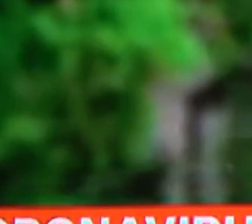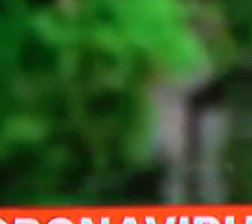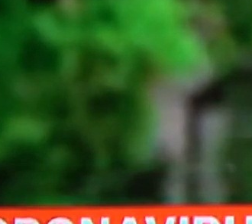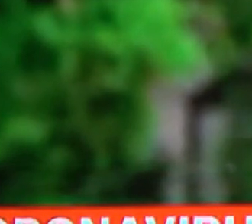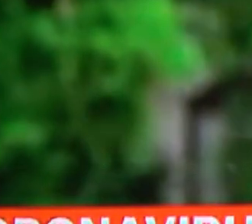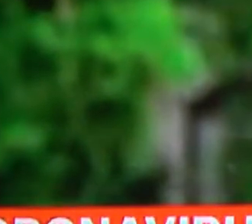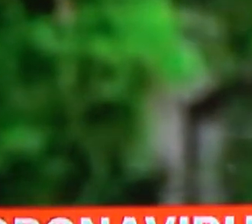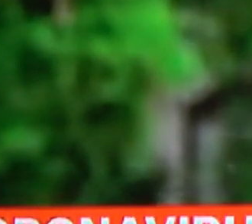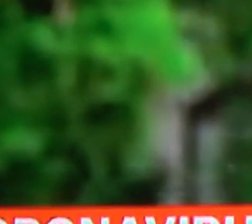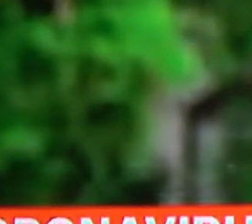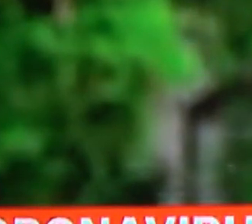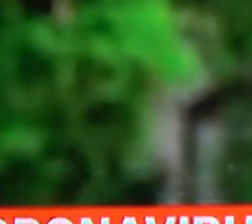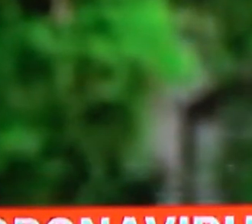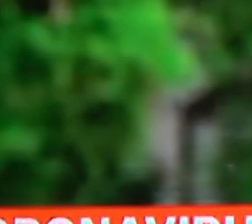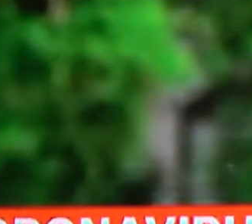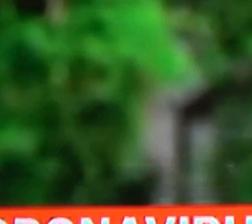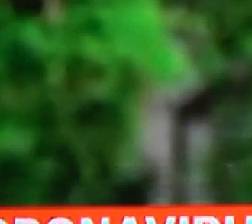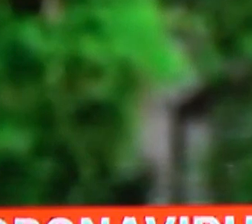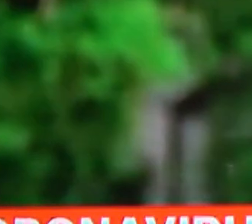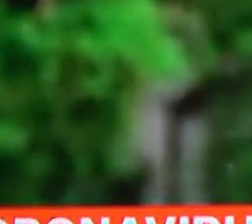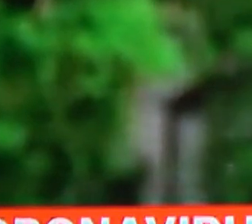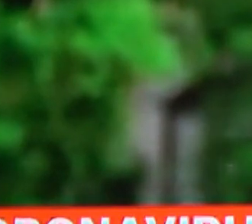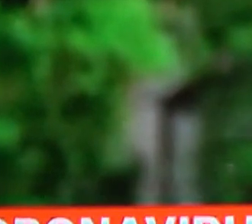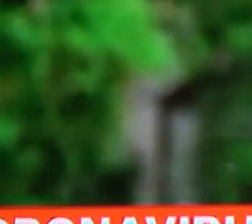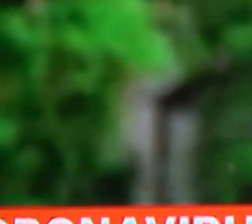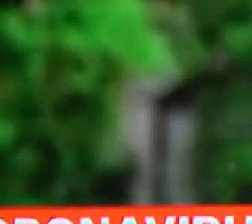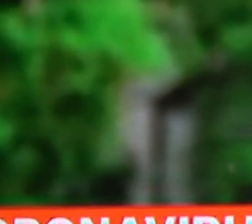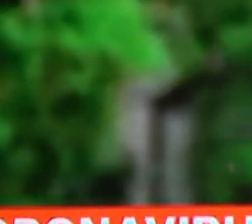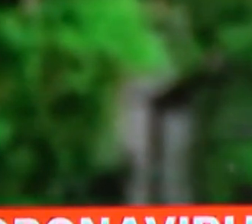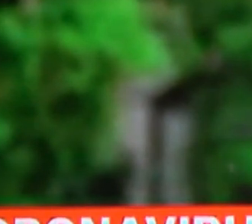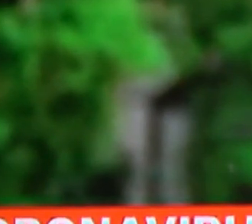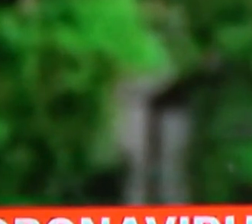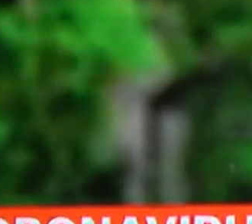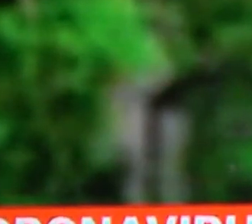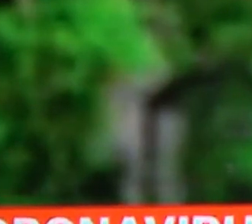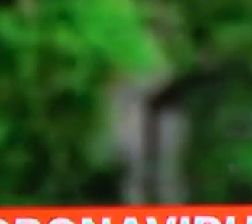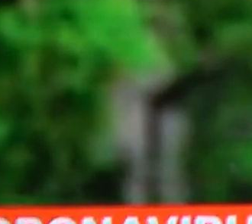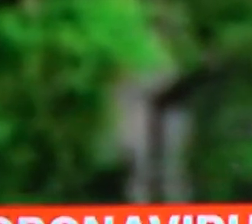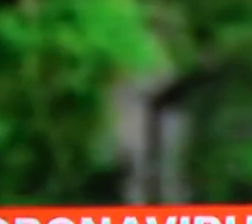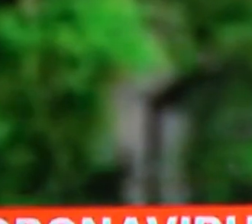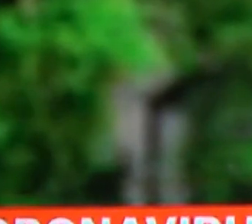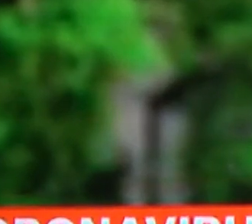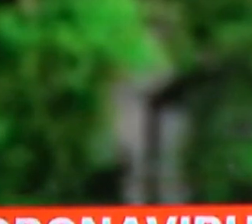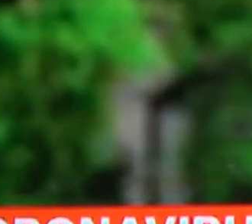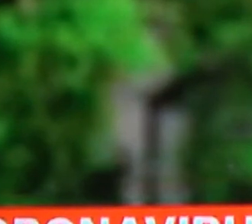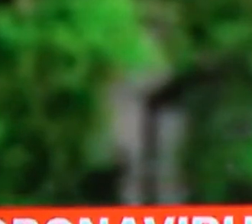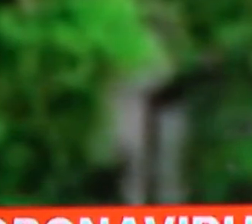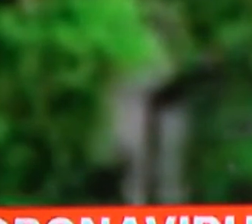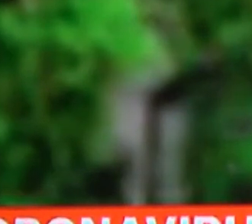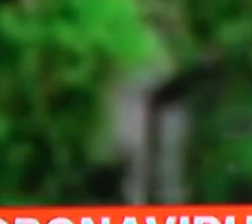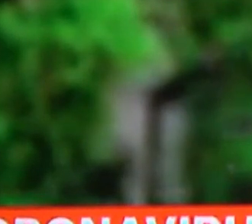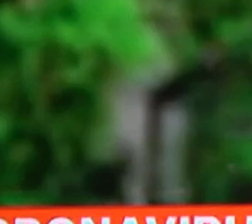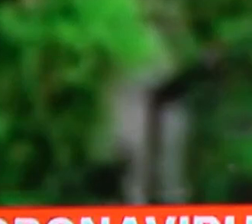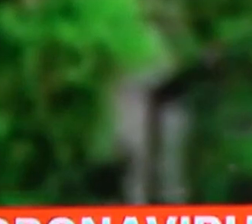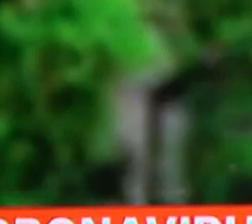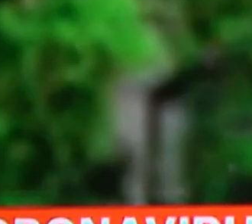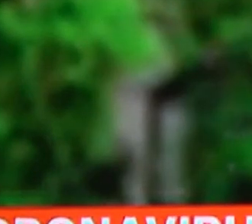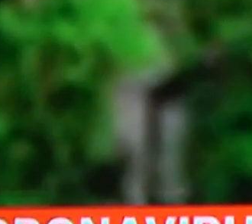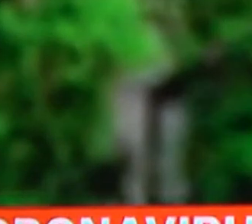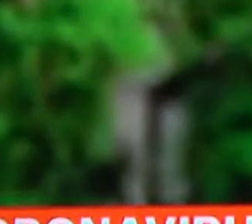seen such a dramatic change to the way that we deliver care to our patients as we have over the last 2 weeks with